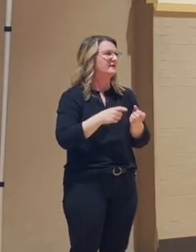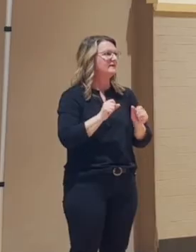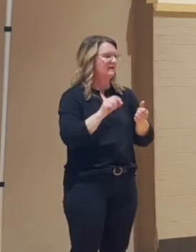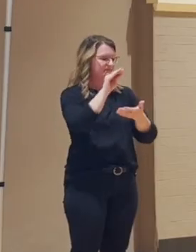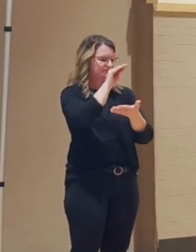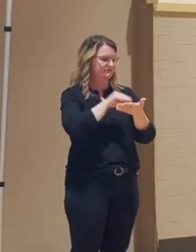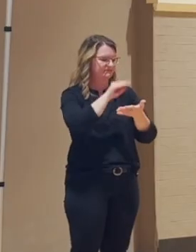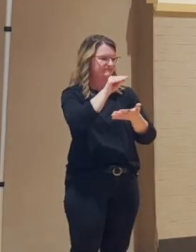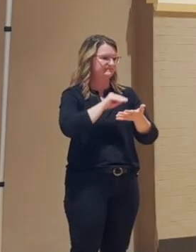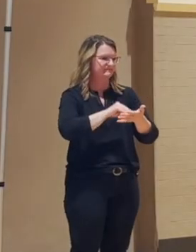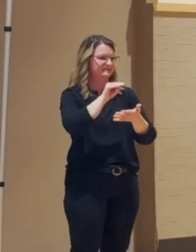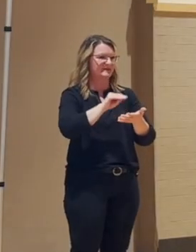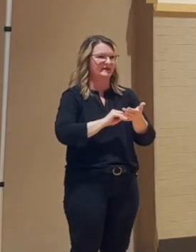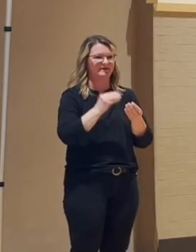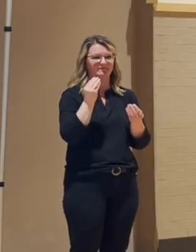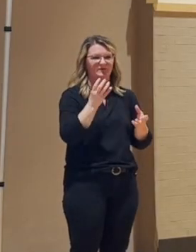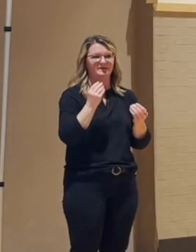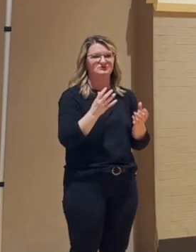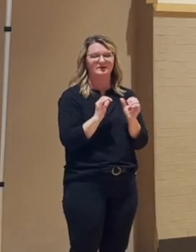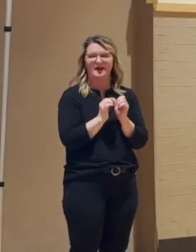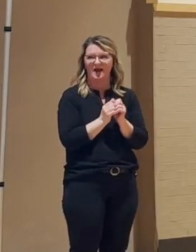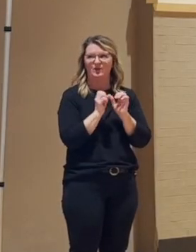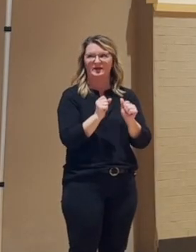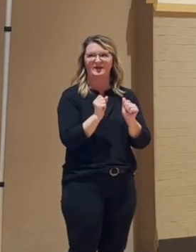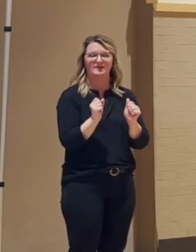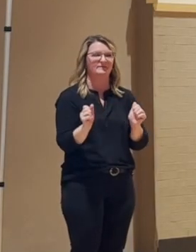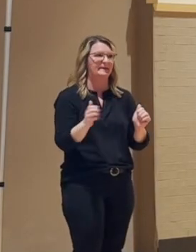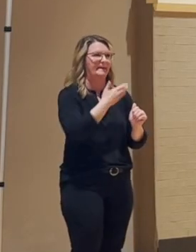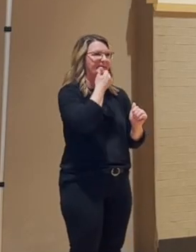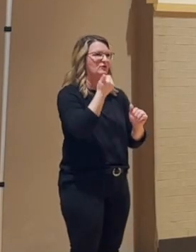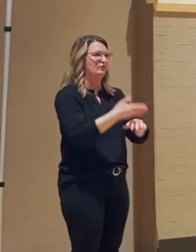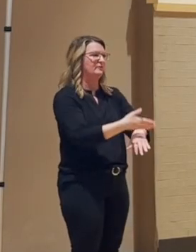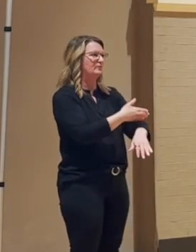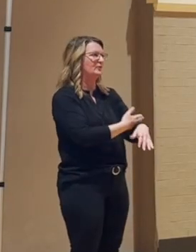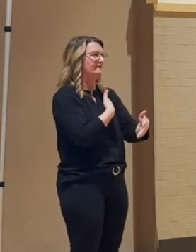capture information about how we can do public engagement better.